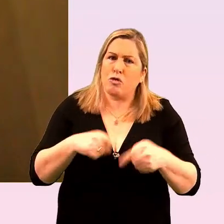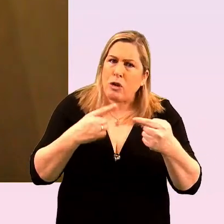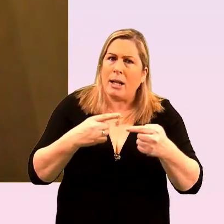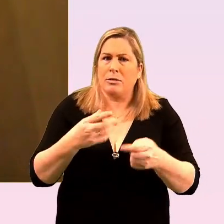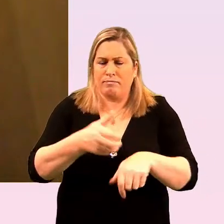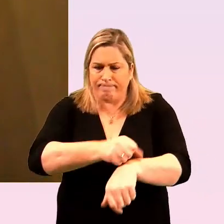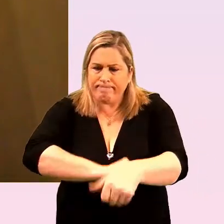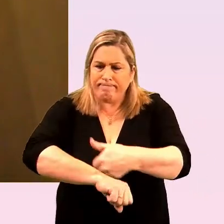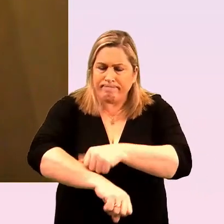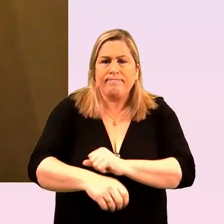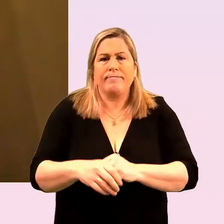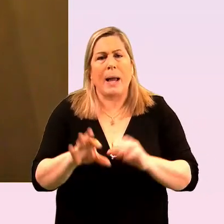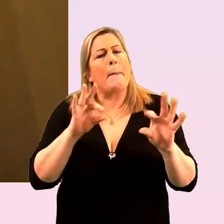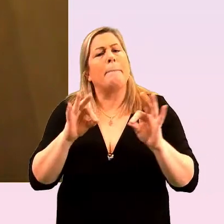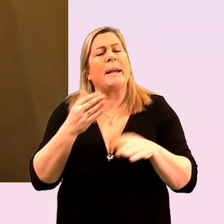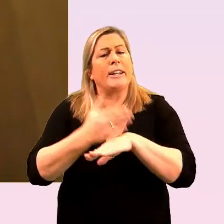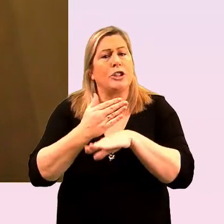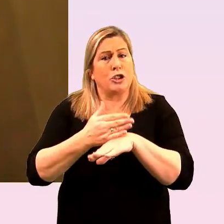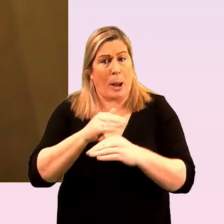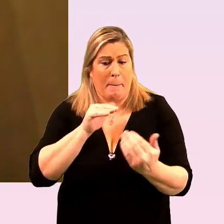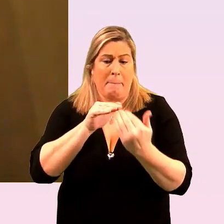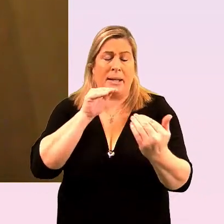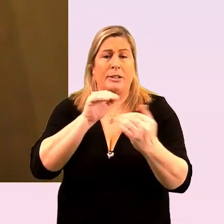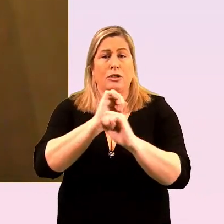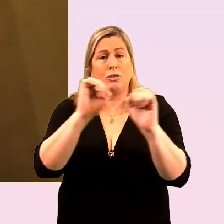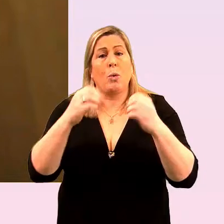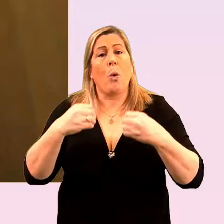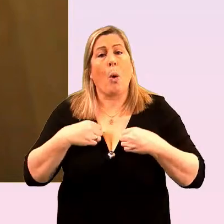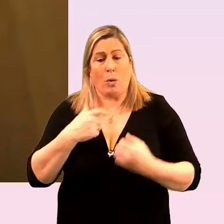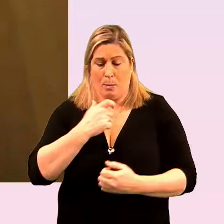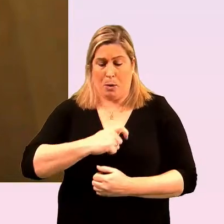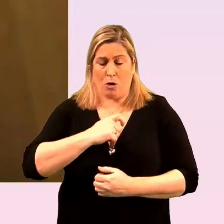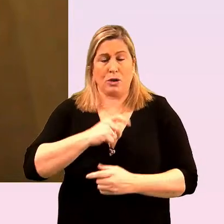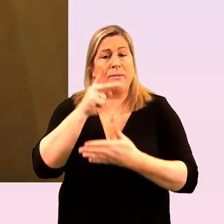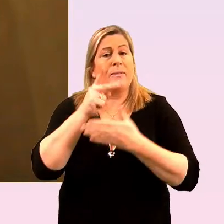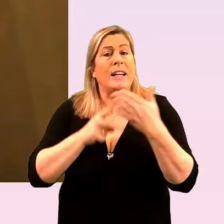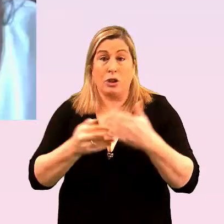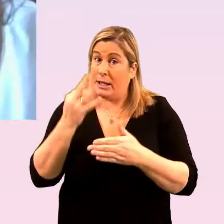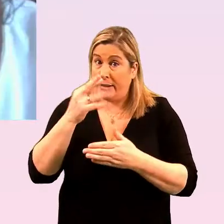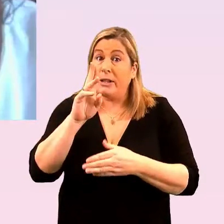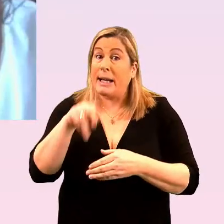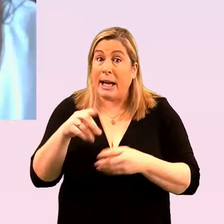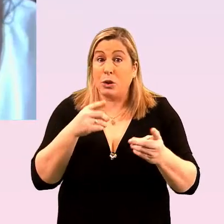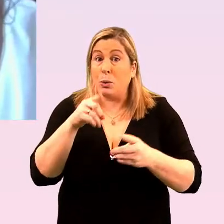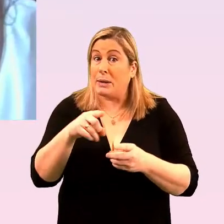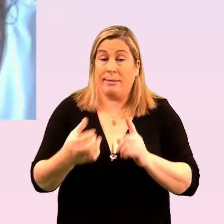own personal values. And if you do that, well, then I think you can't go wrong.